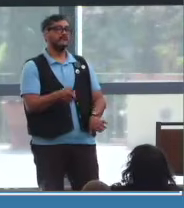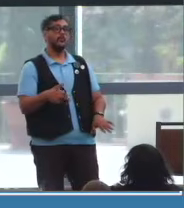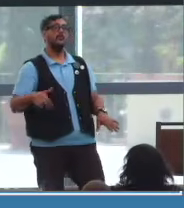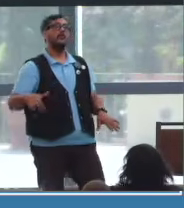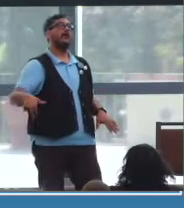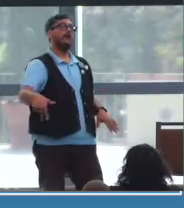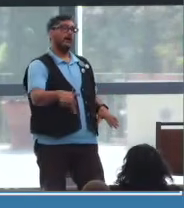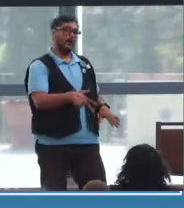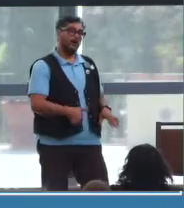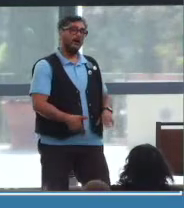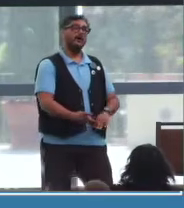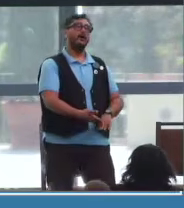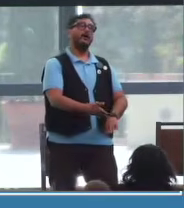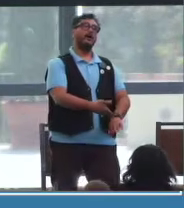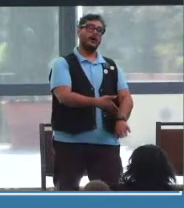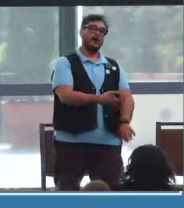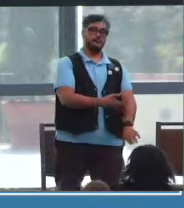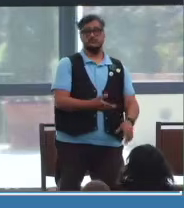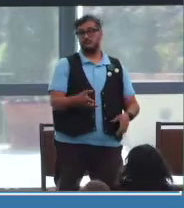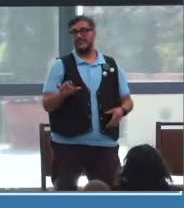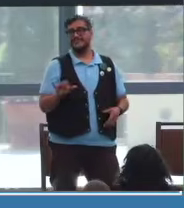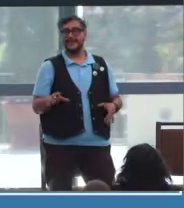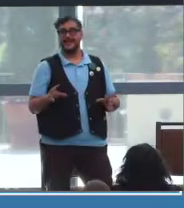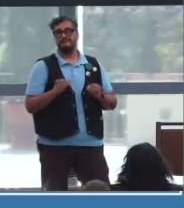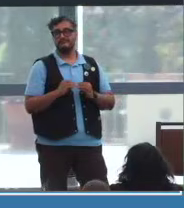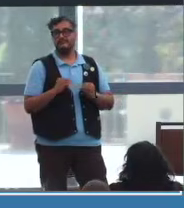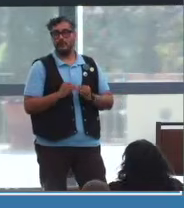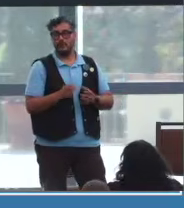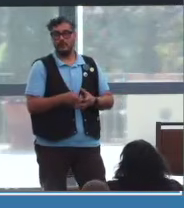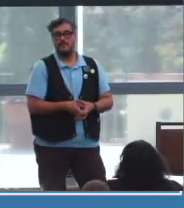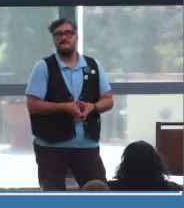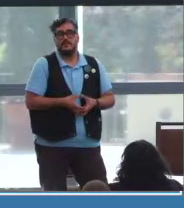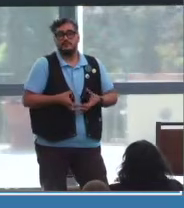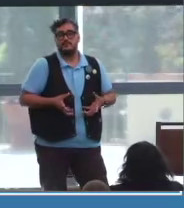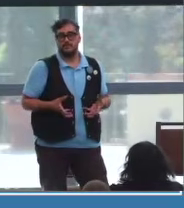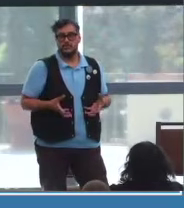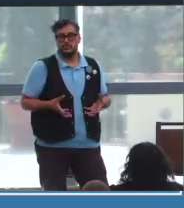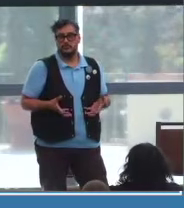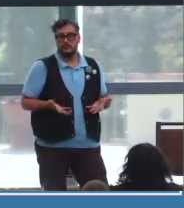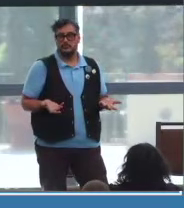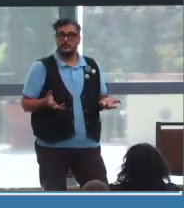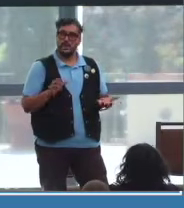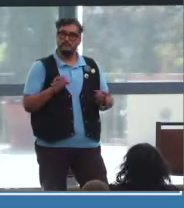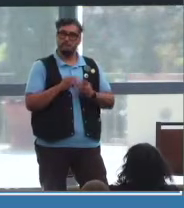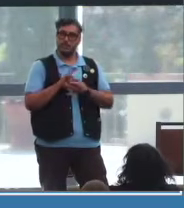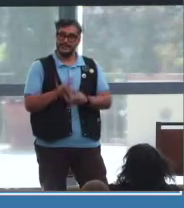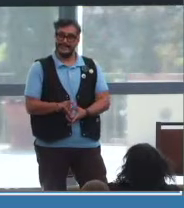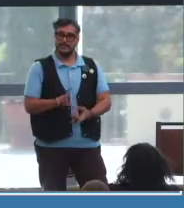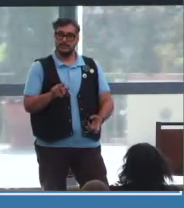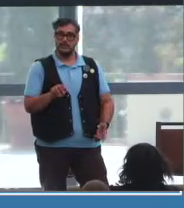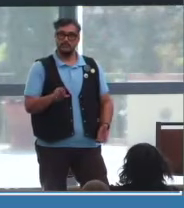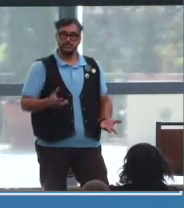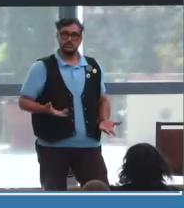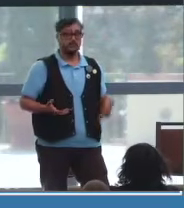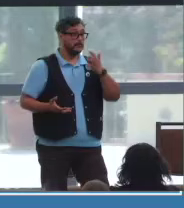your joints, many times we think of that as more of an inflammatory symptom that might be more related to your lupus.